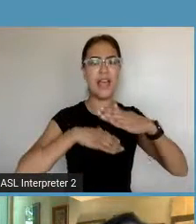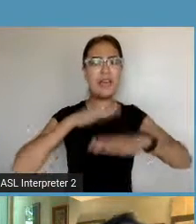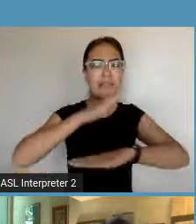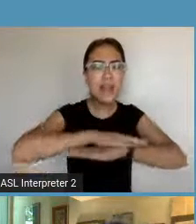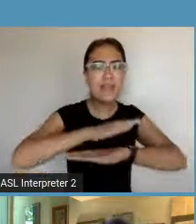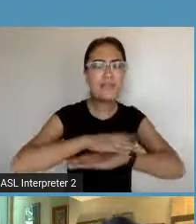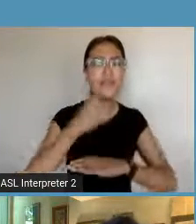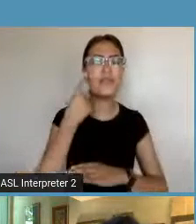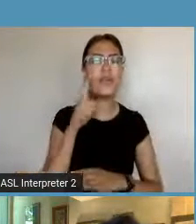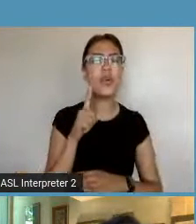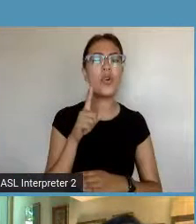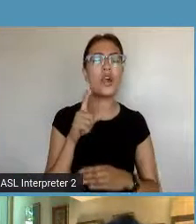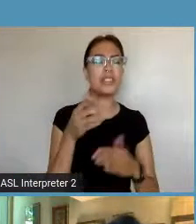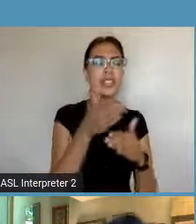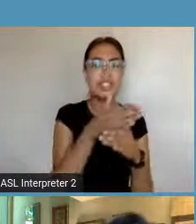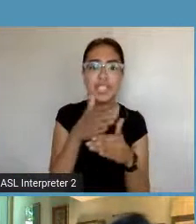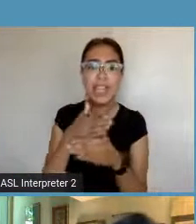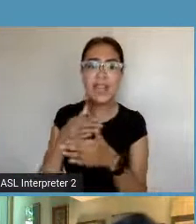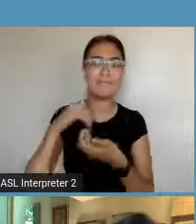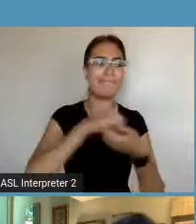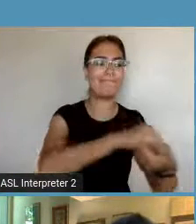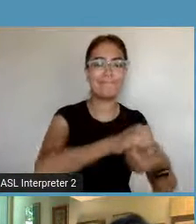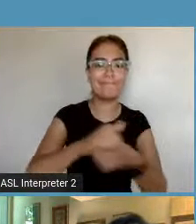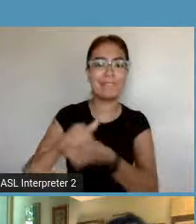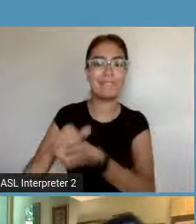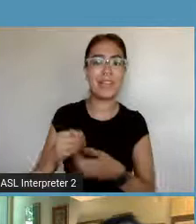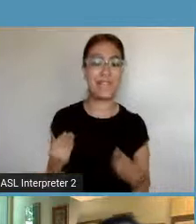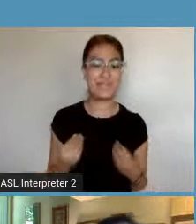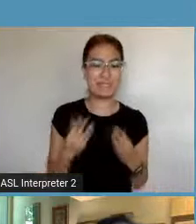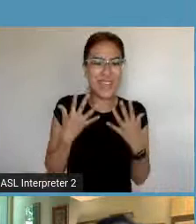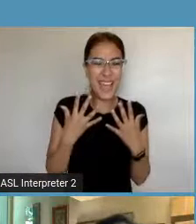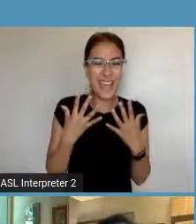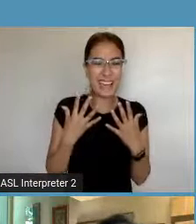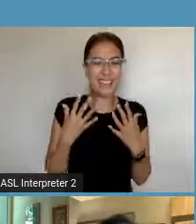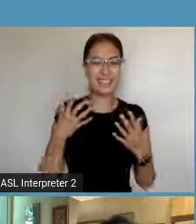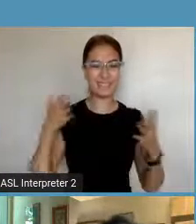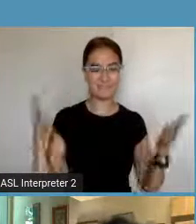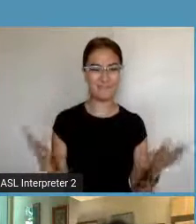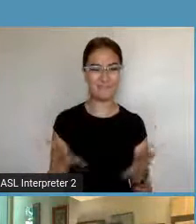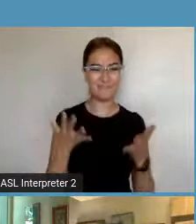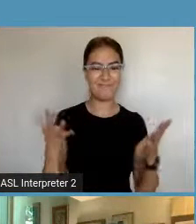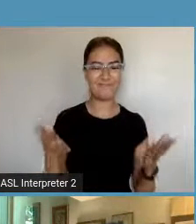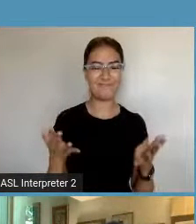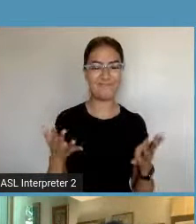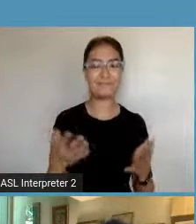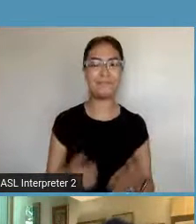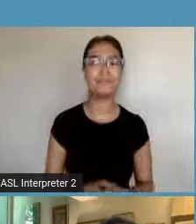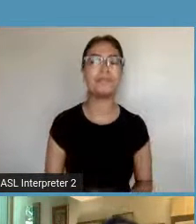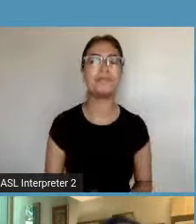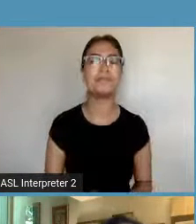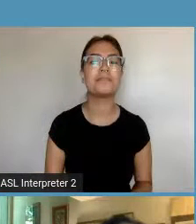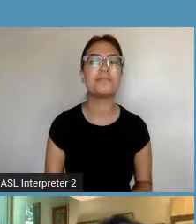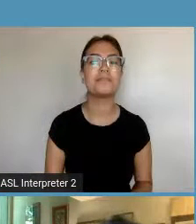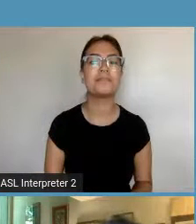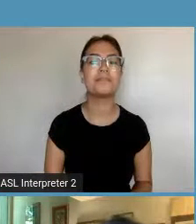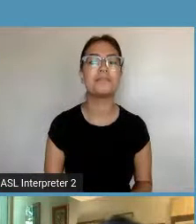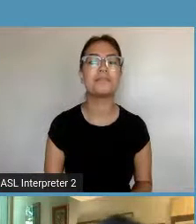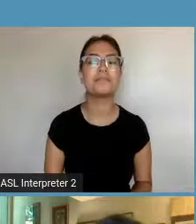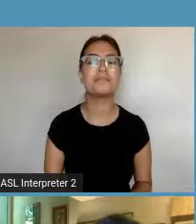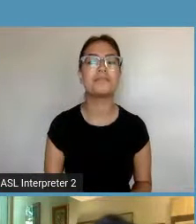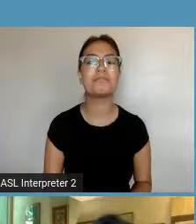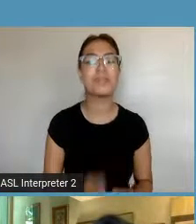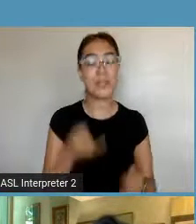that inspires sustained civic engagement. So in closing, don't